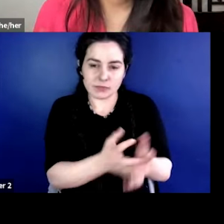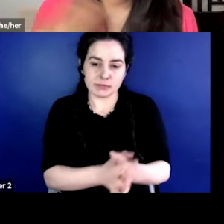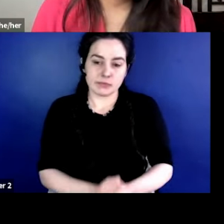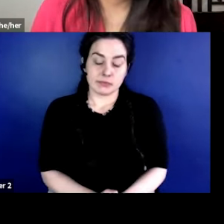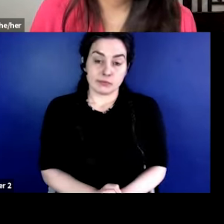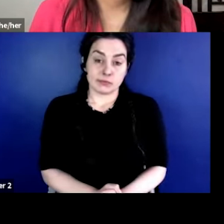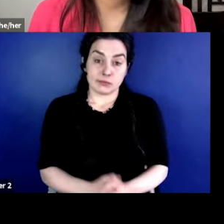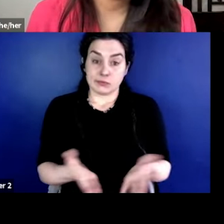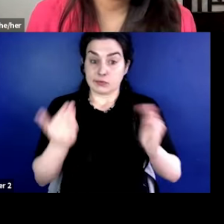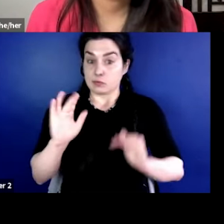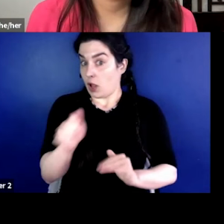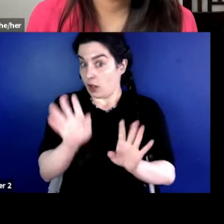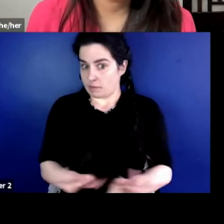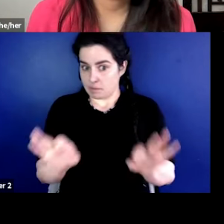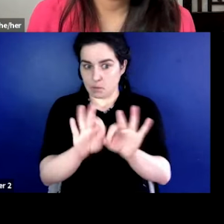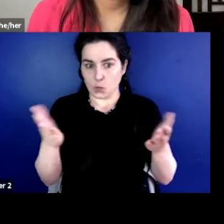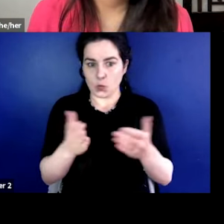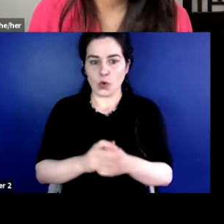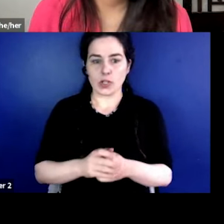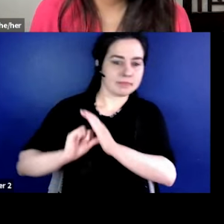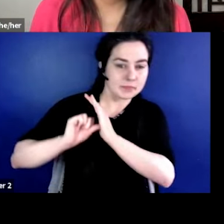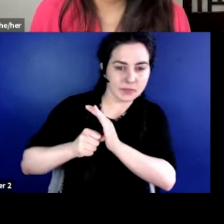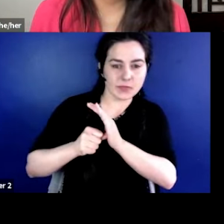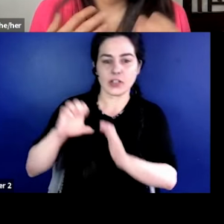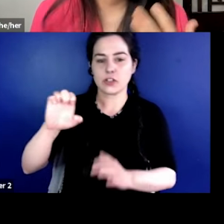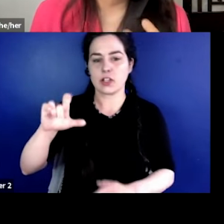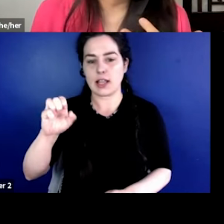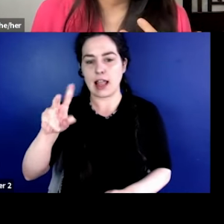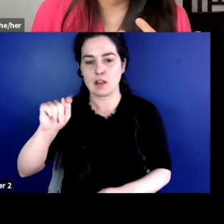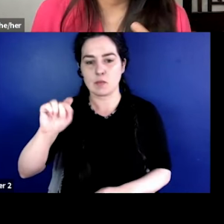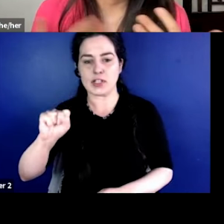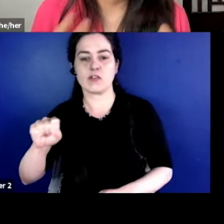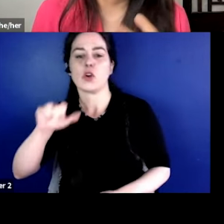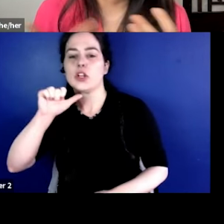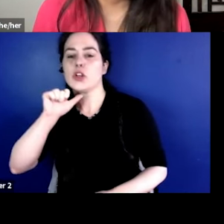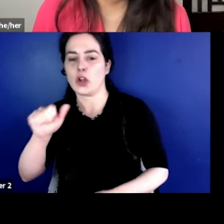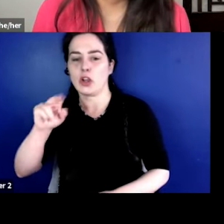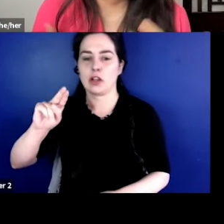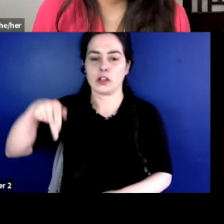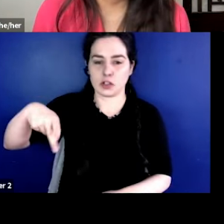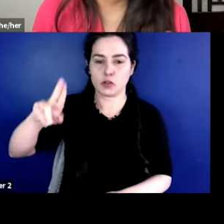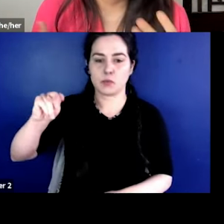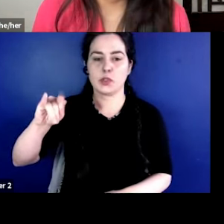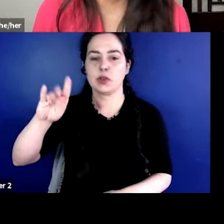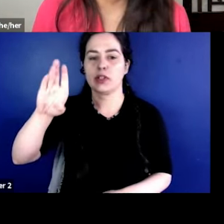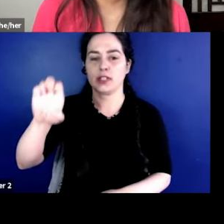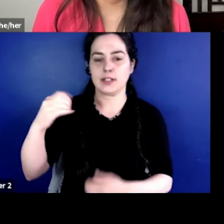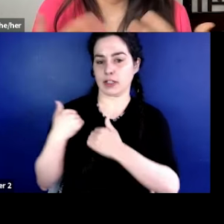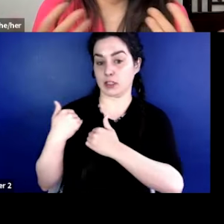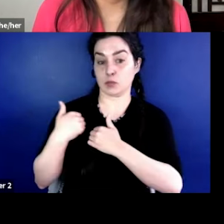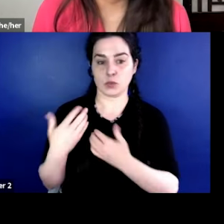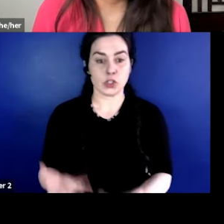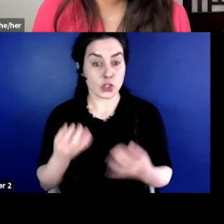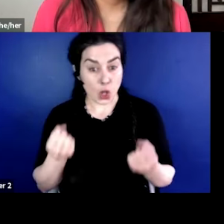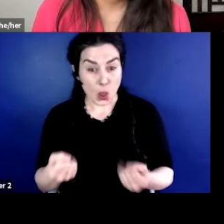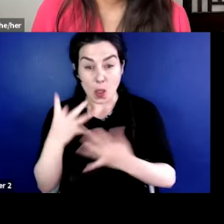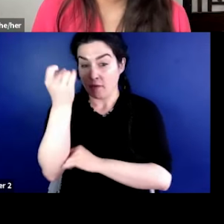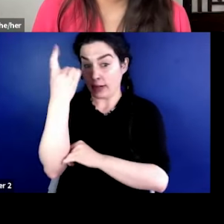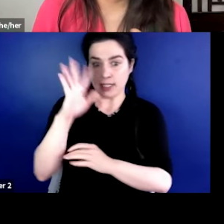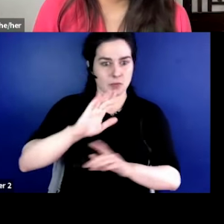really important is, of course, the essential elements for non-punitive accountability. There's a lot of conversation about alternative responses to campus gender-based violence and just in